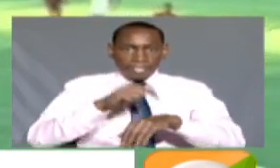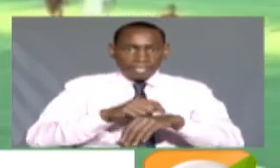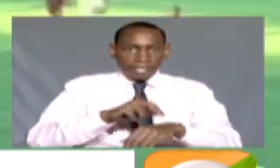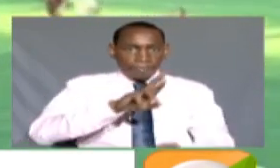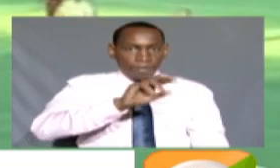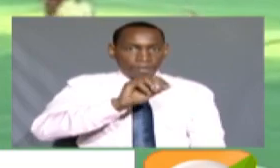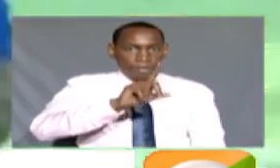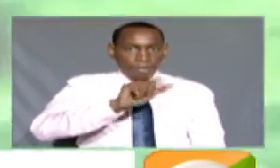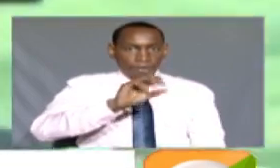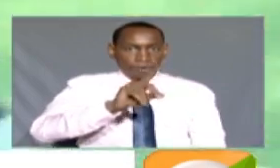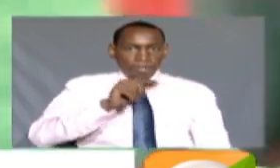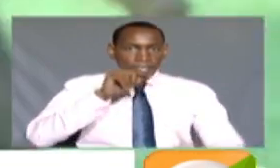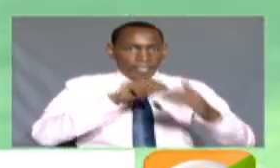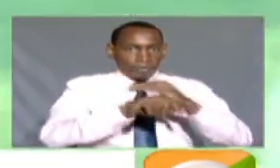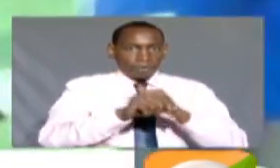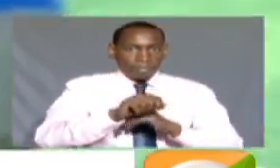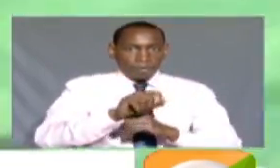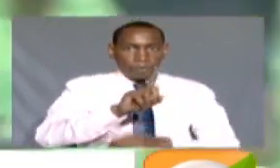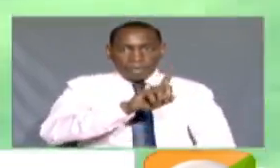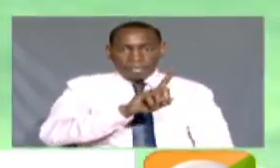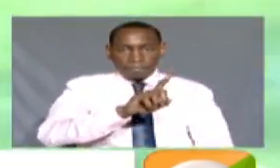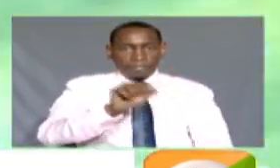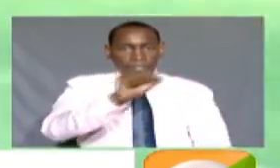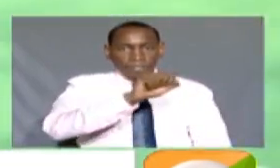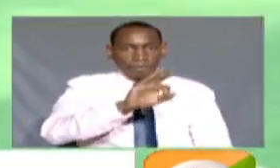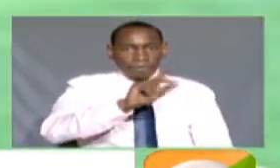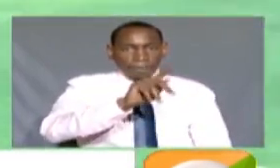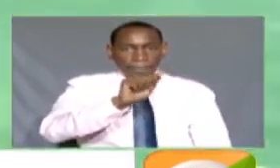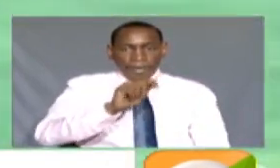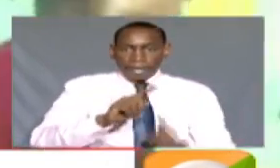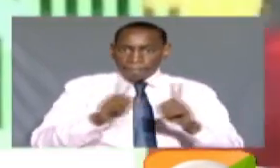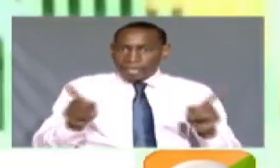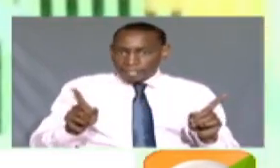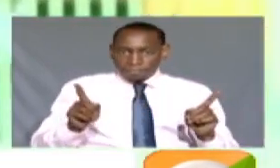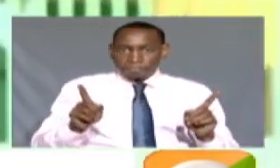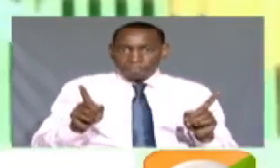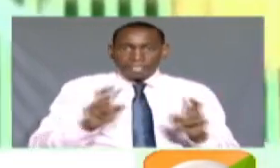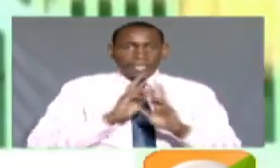Okoth scored to pull a goal back for Sofapaka, but in the end,